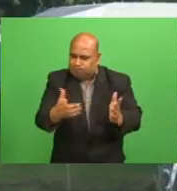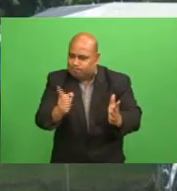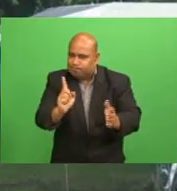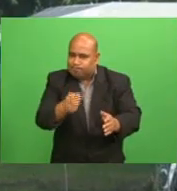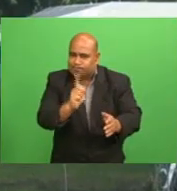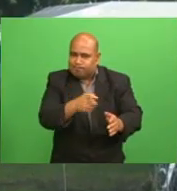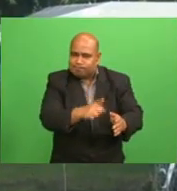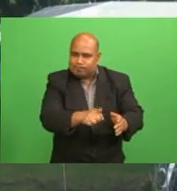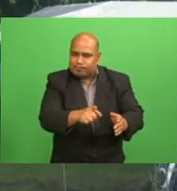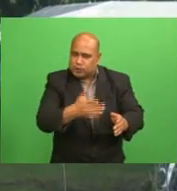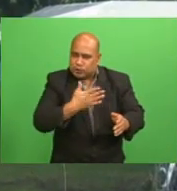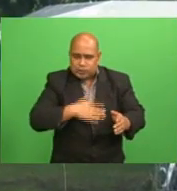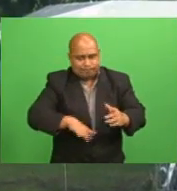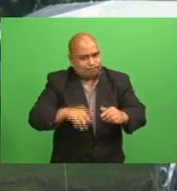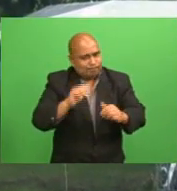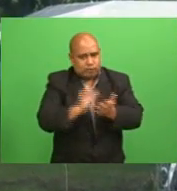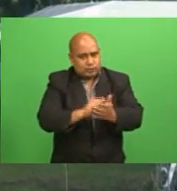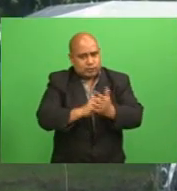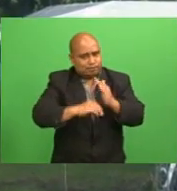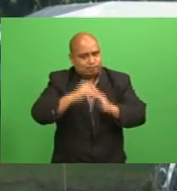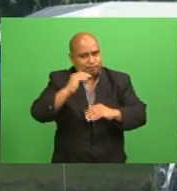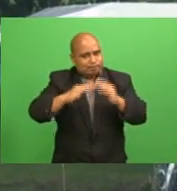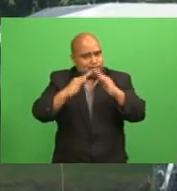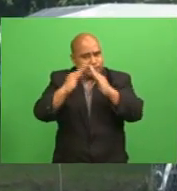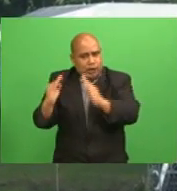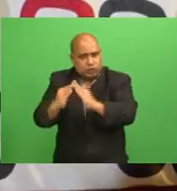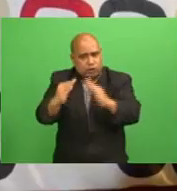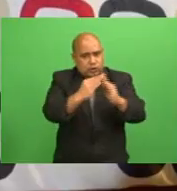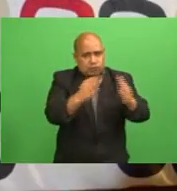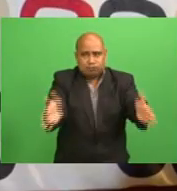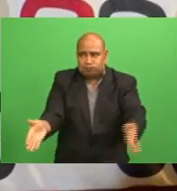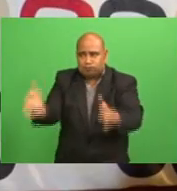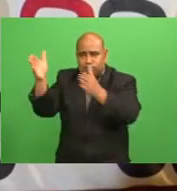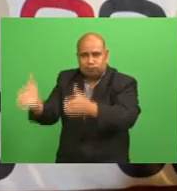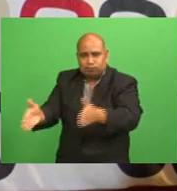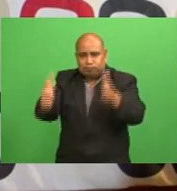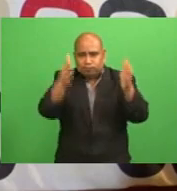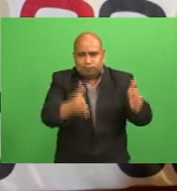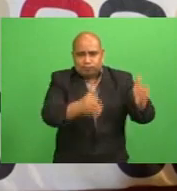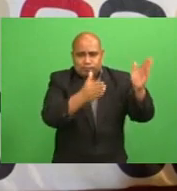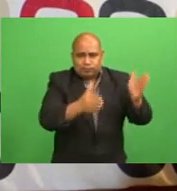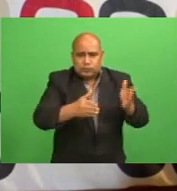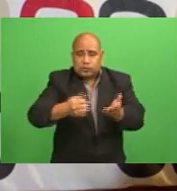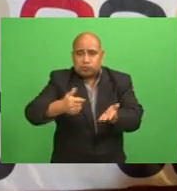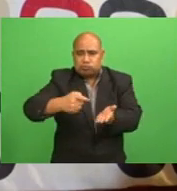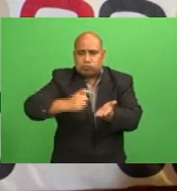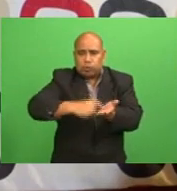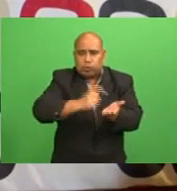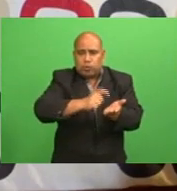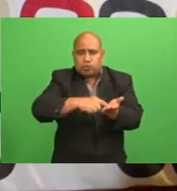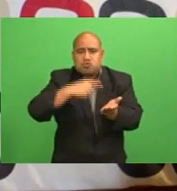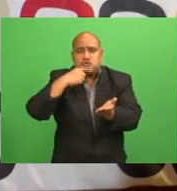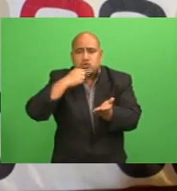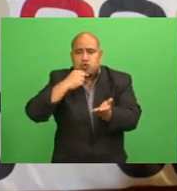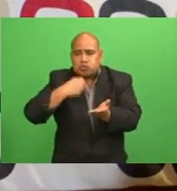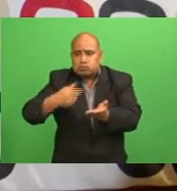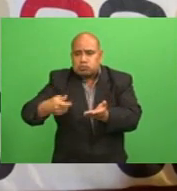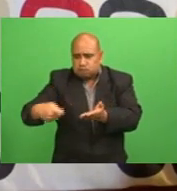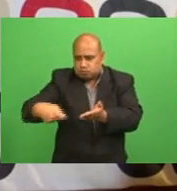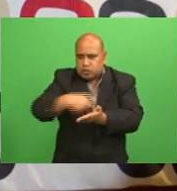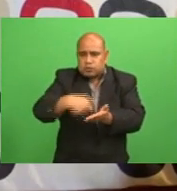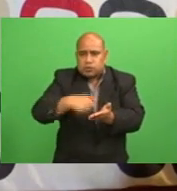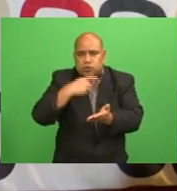buildings. All these buildings going up everywhere got a lot of debt component in it. And you want tenants. The investors who